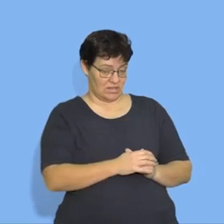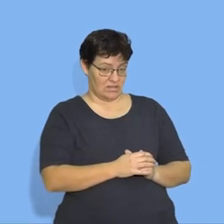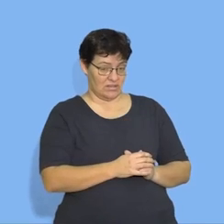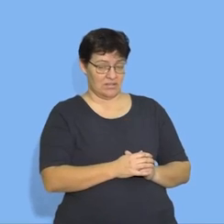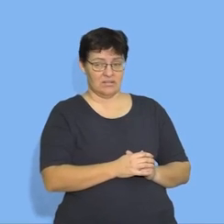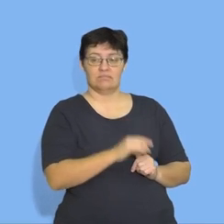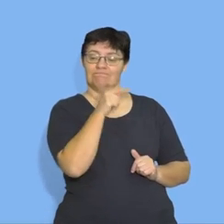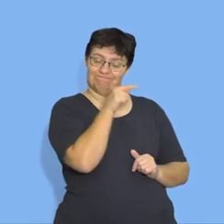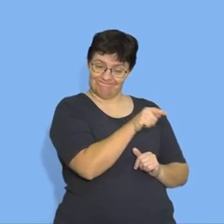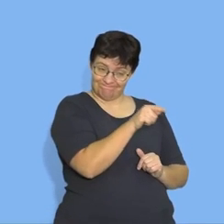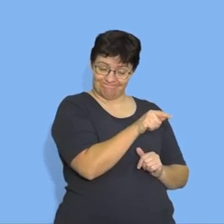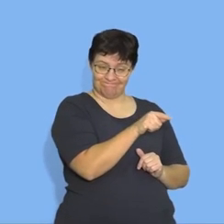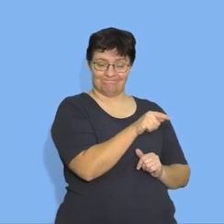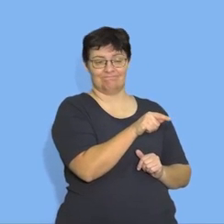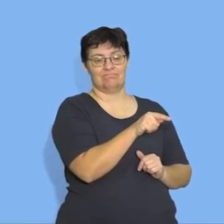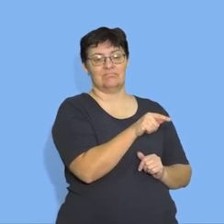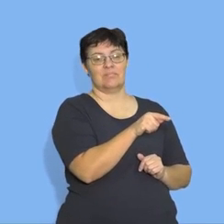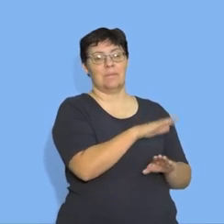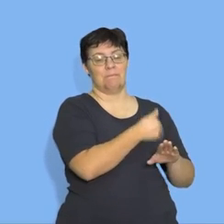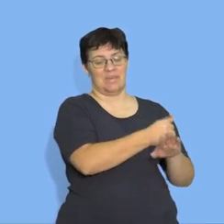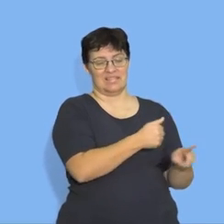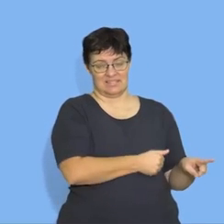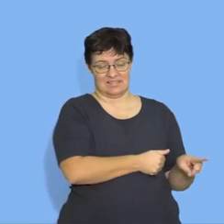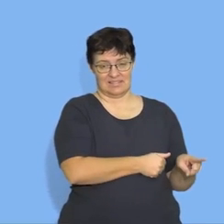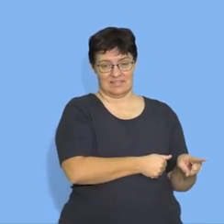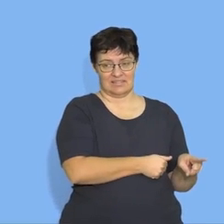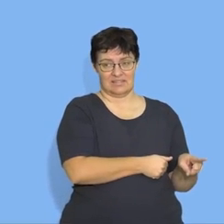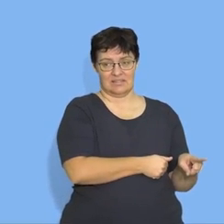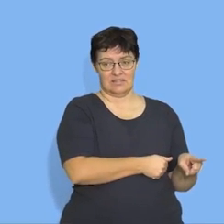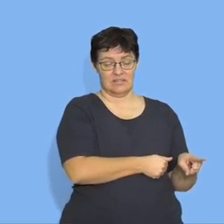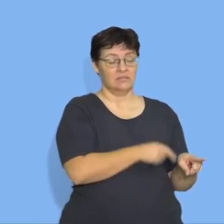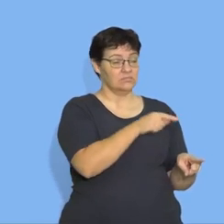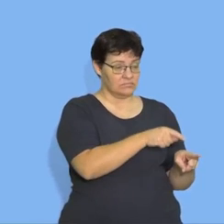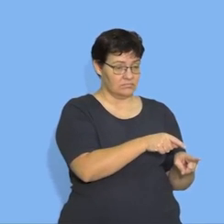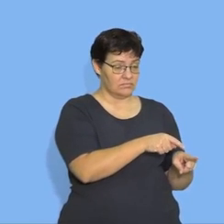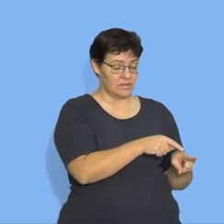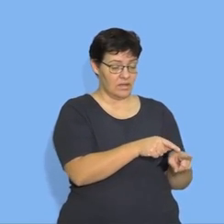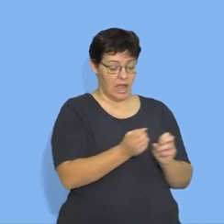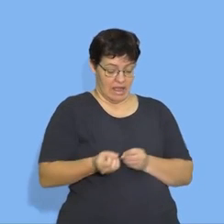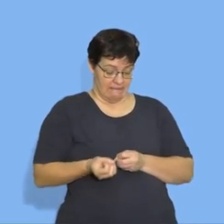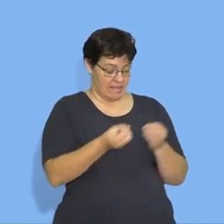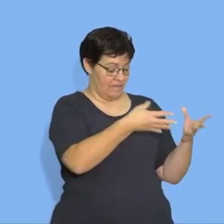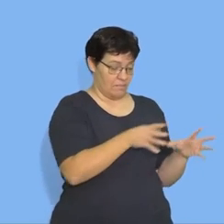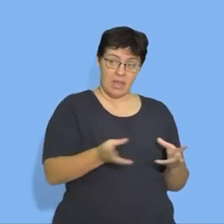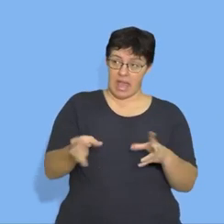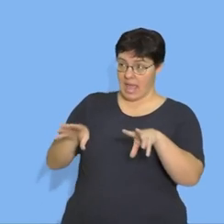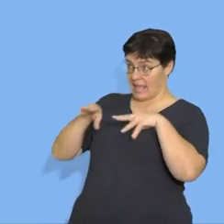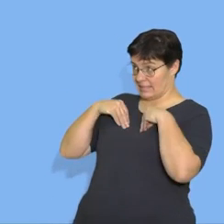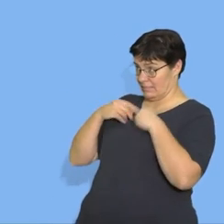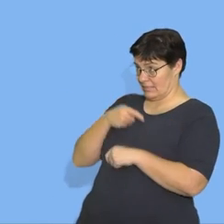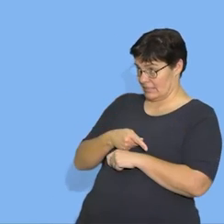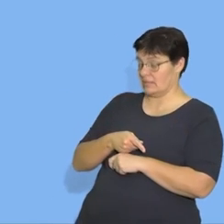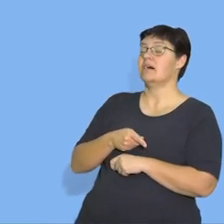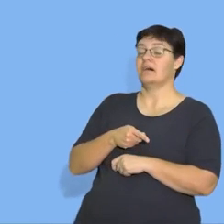The ammonium ion is actually our base, right? So if it accepts a proton, what happens? It